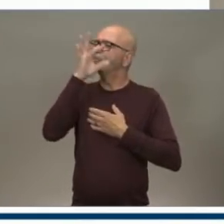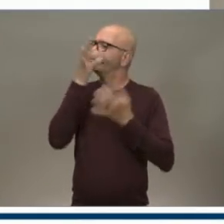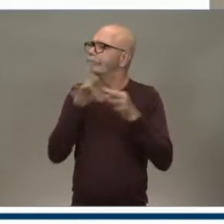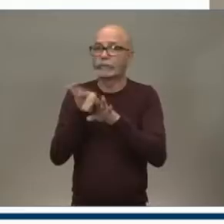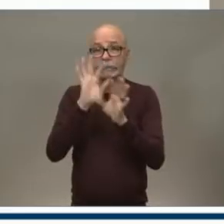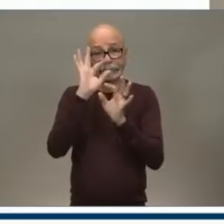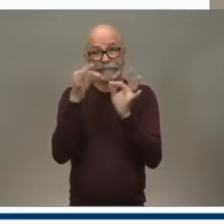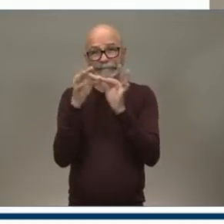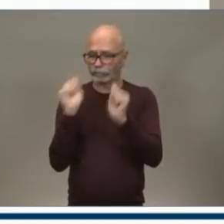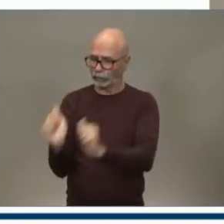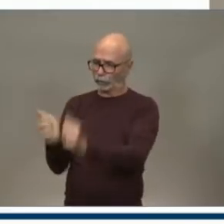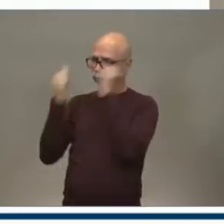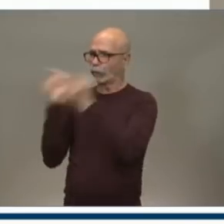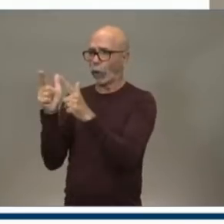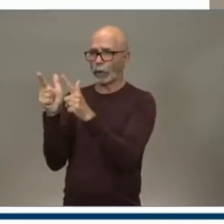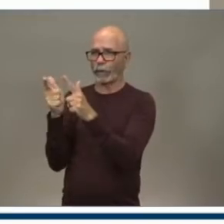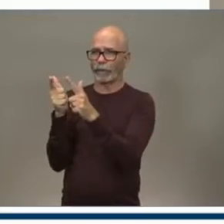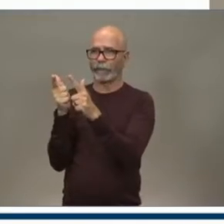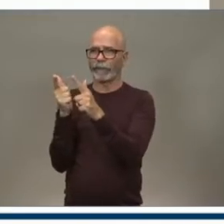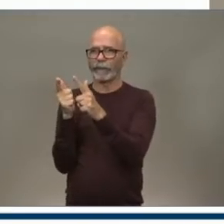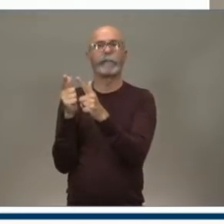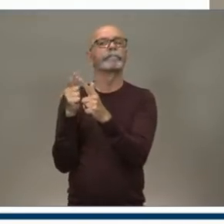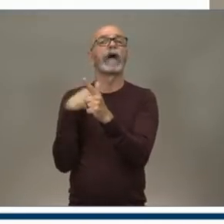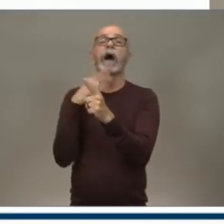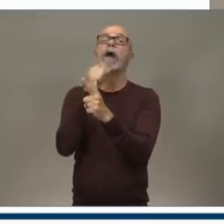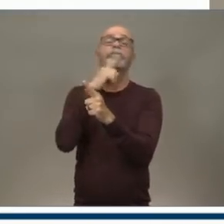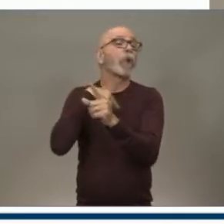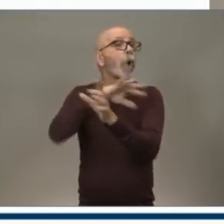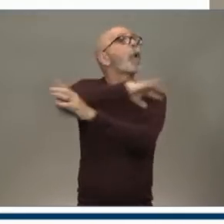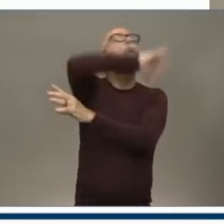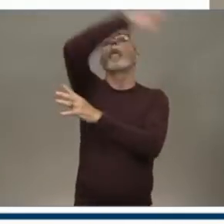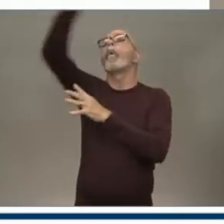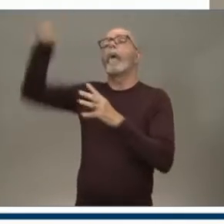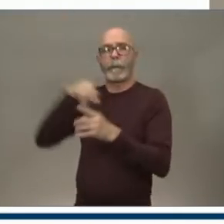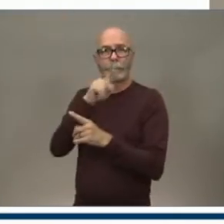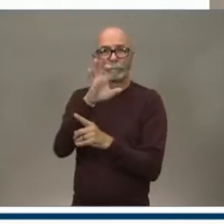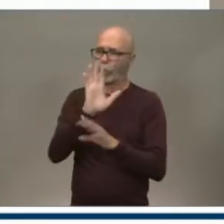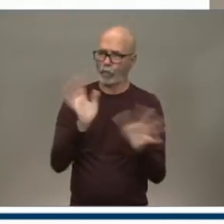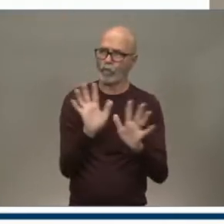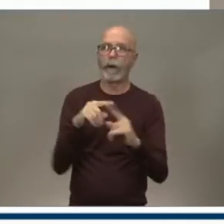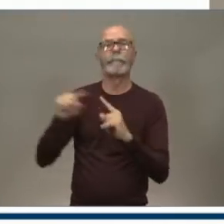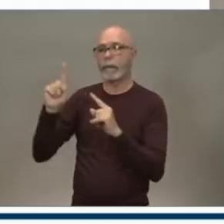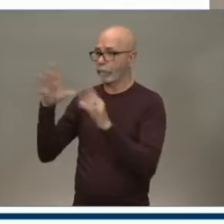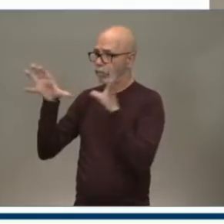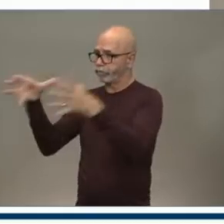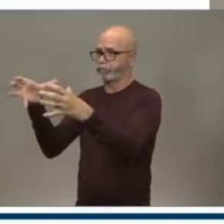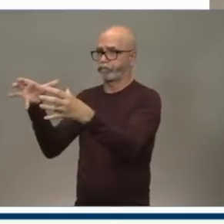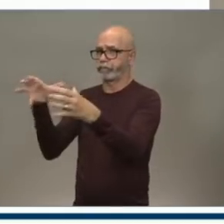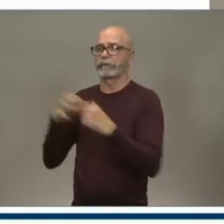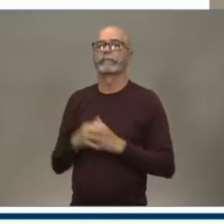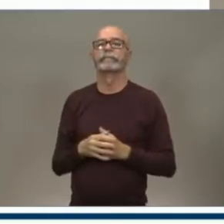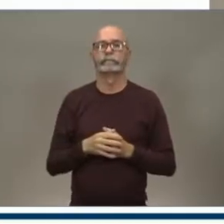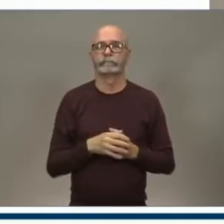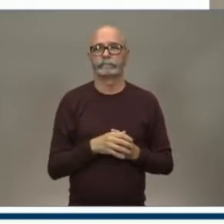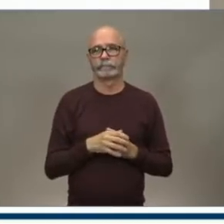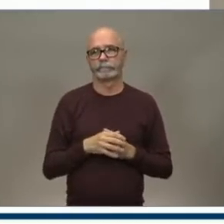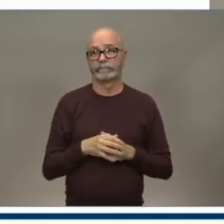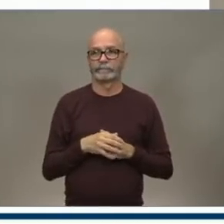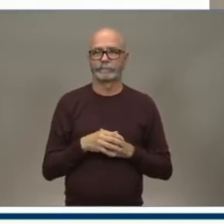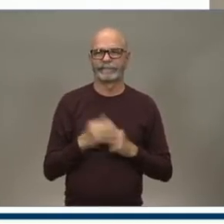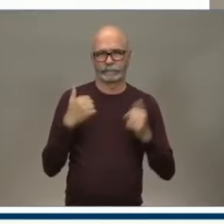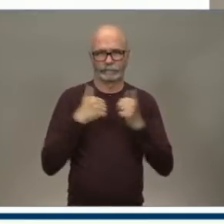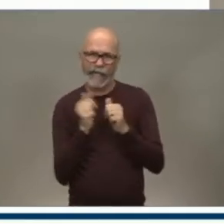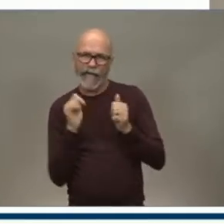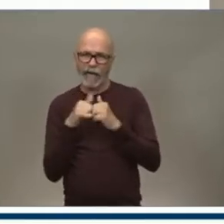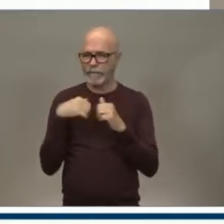with the clusters. So there's some logistic pieces we need to work out on how we might actually do that, but we're